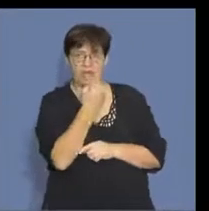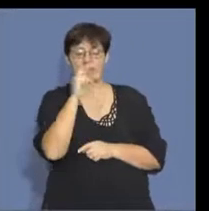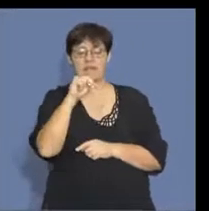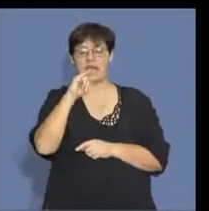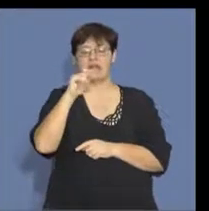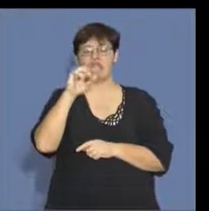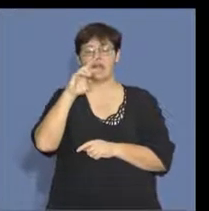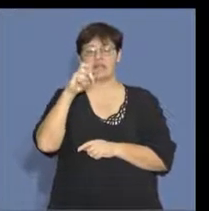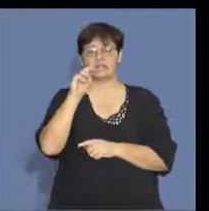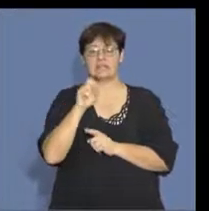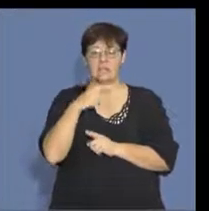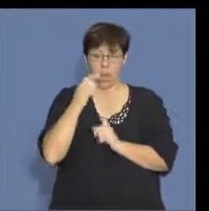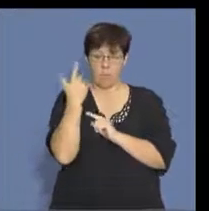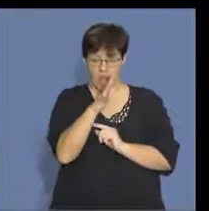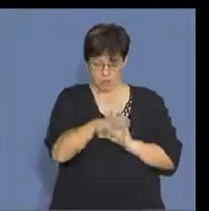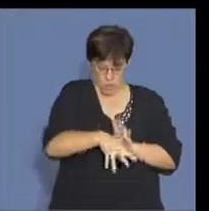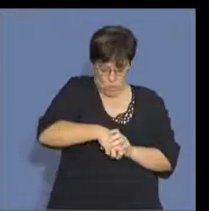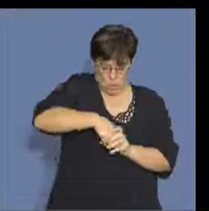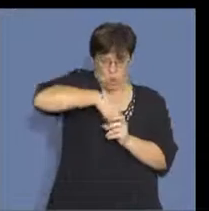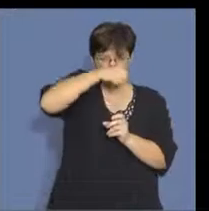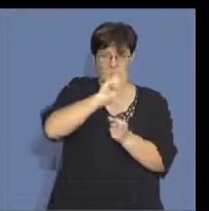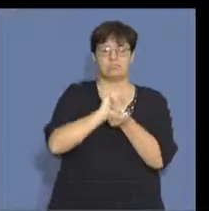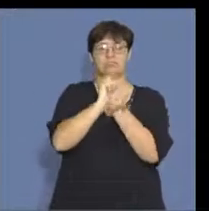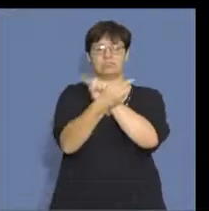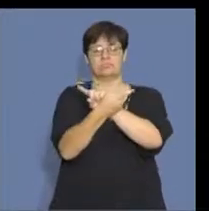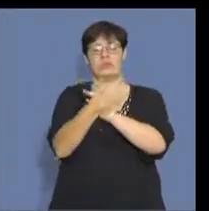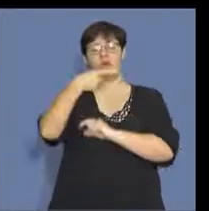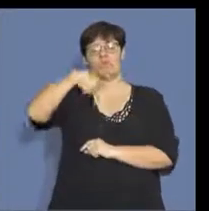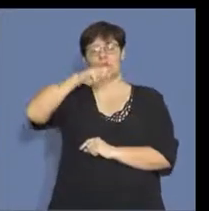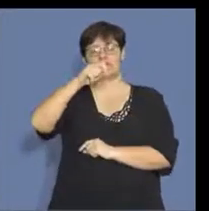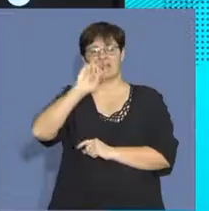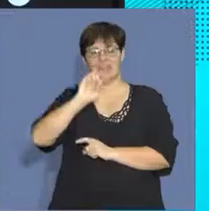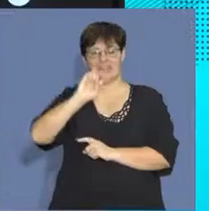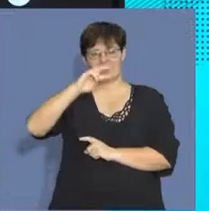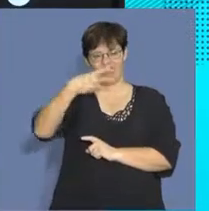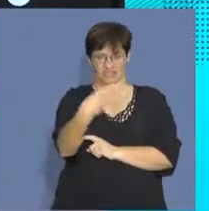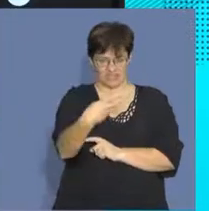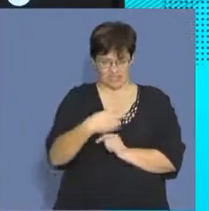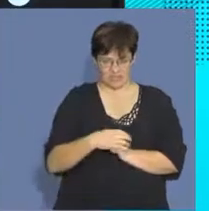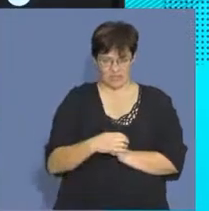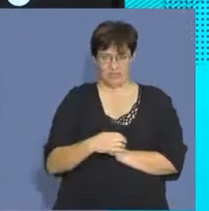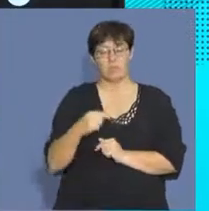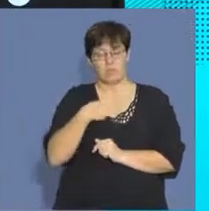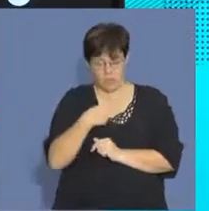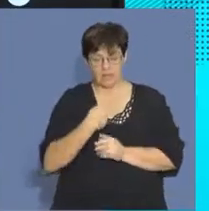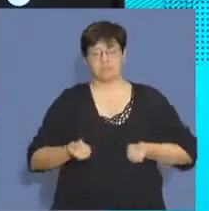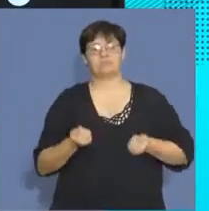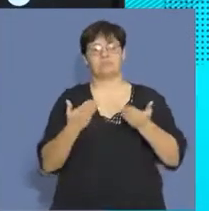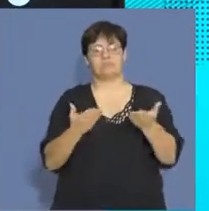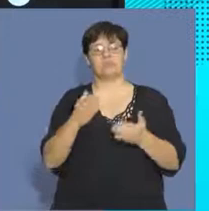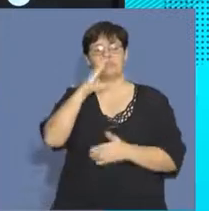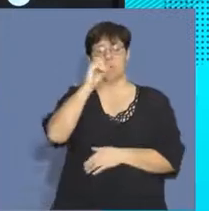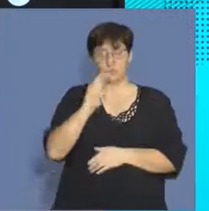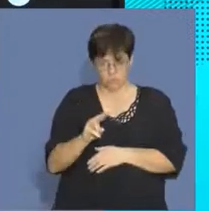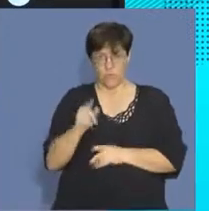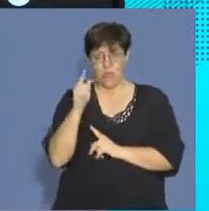nitrates, which the plant is able to use for protein synthesis. In turn, the plants produce carbohydrates that these bacteria can